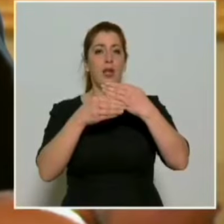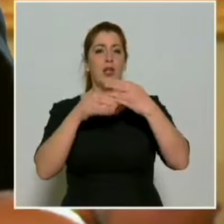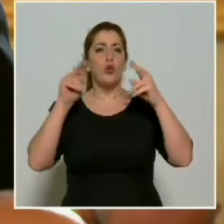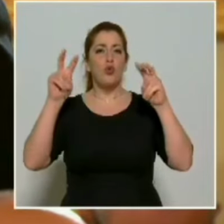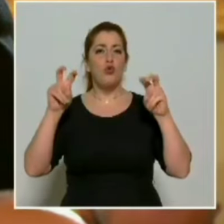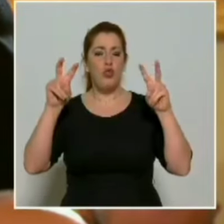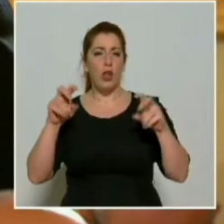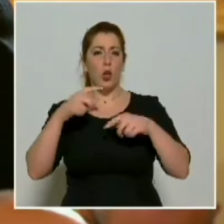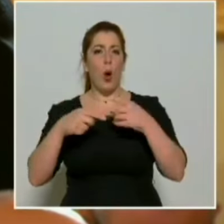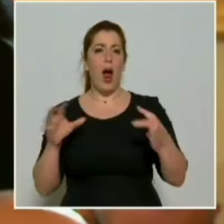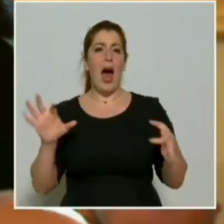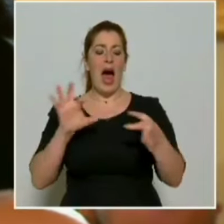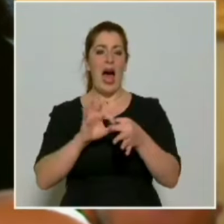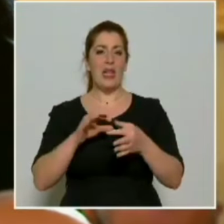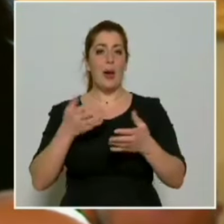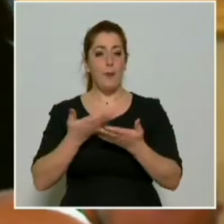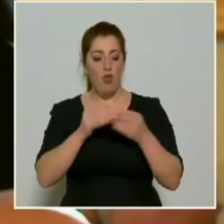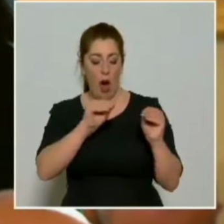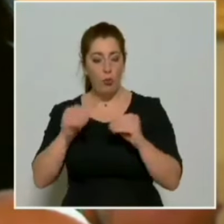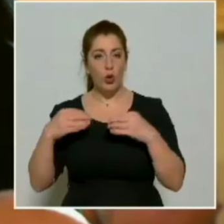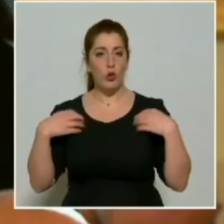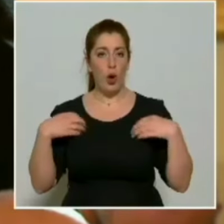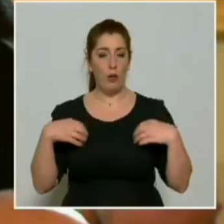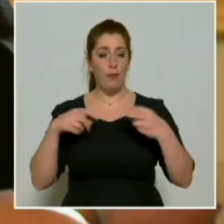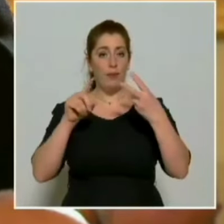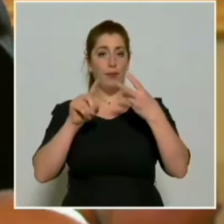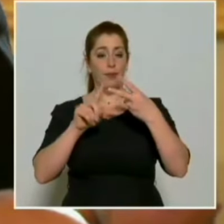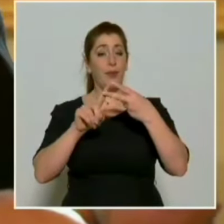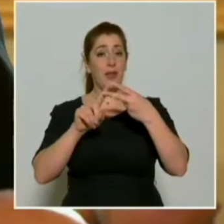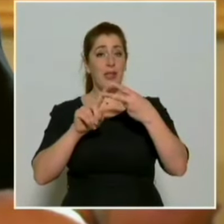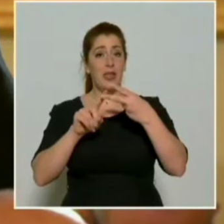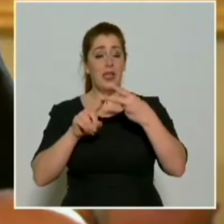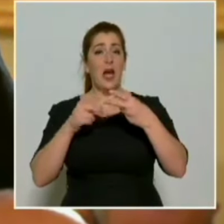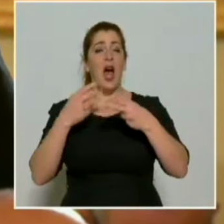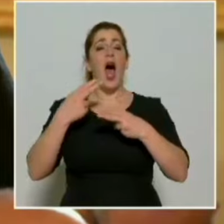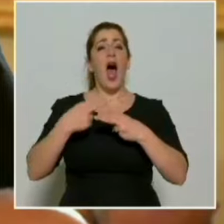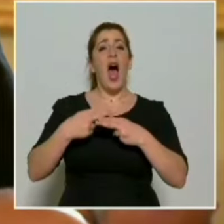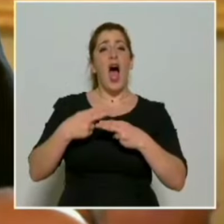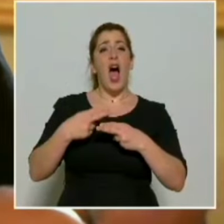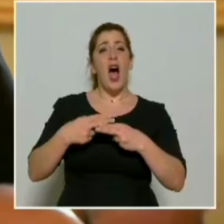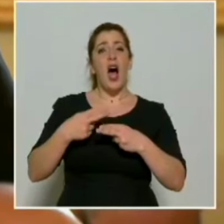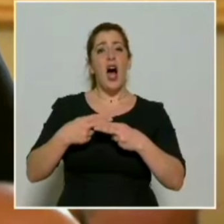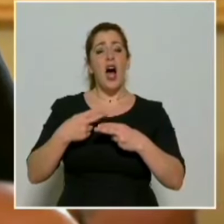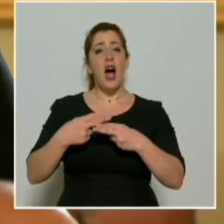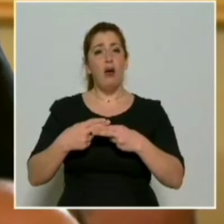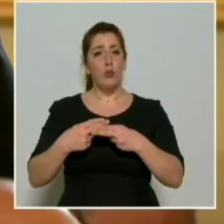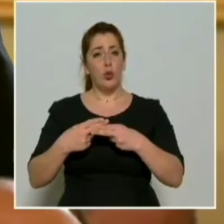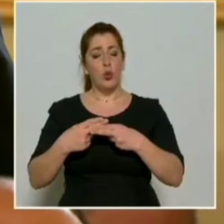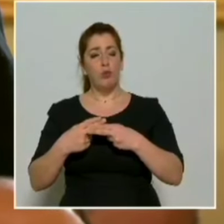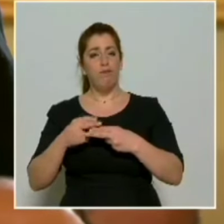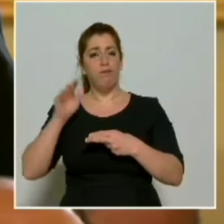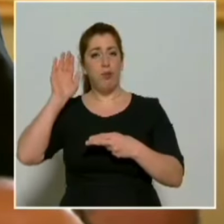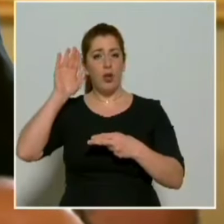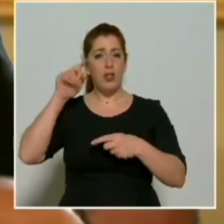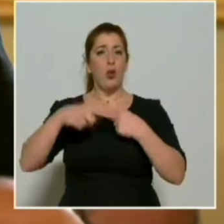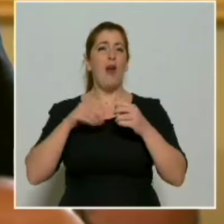ta' tfal tagħna bil-valuri morali u hemm ukoll għandu jkun xi policy ibbażat fuq